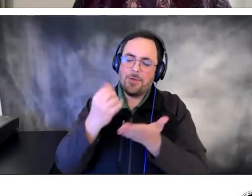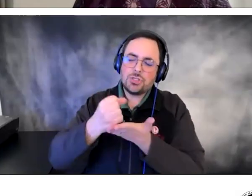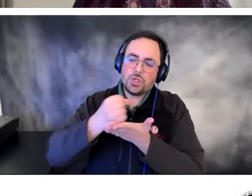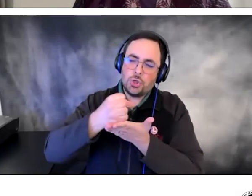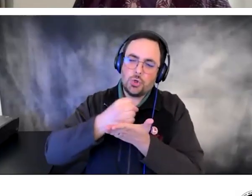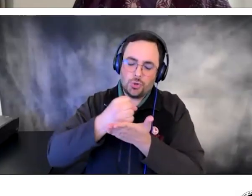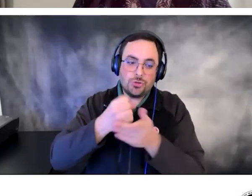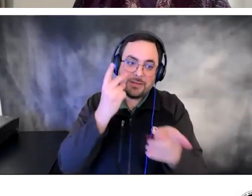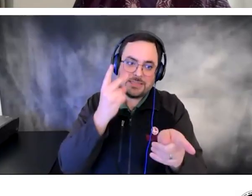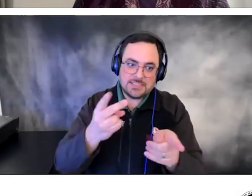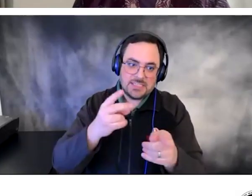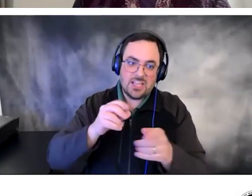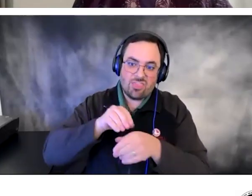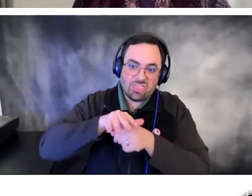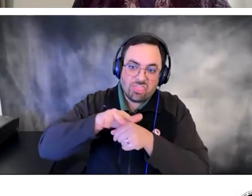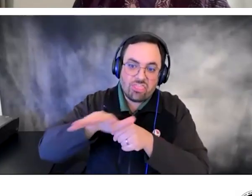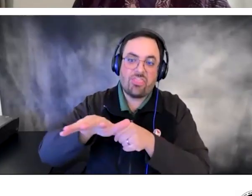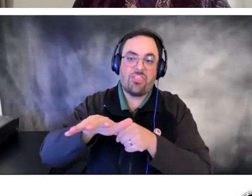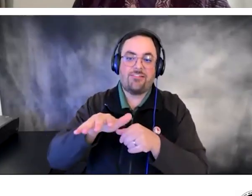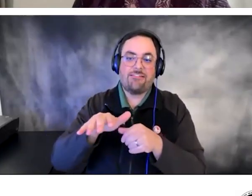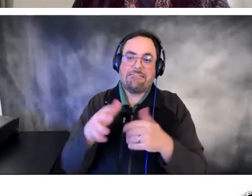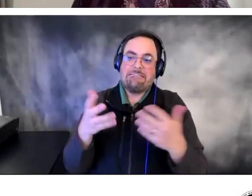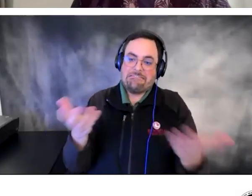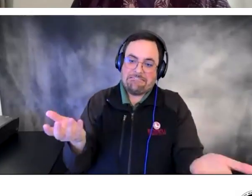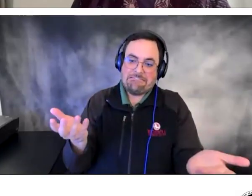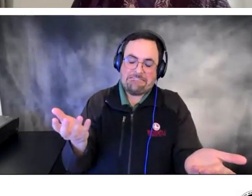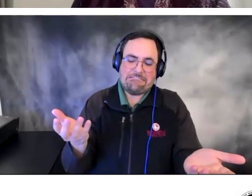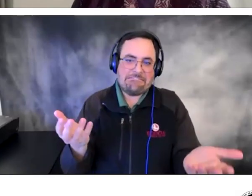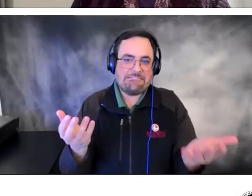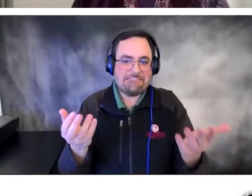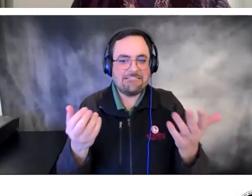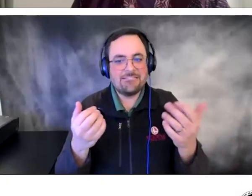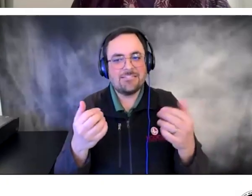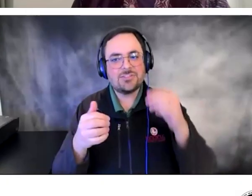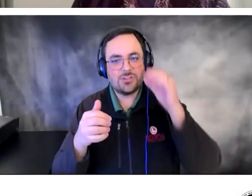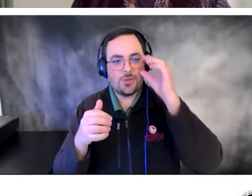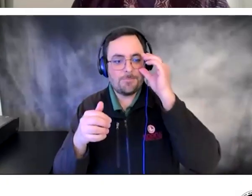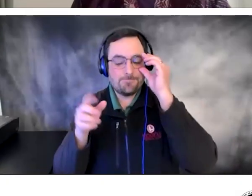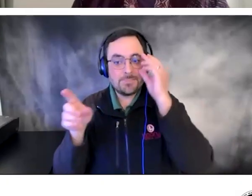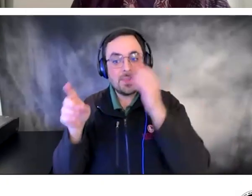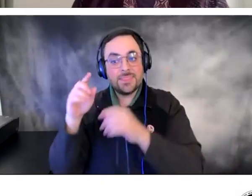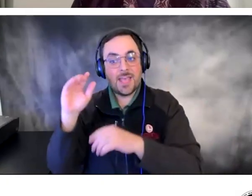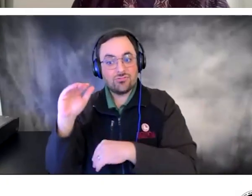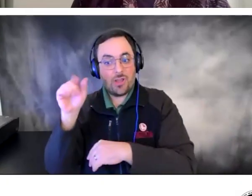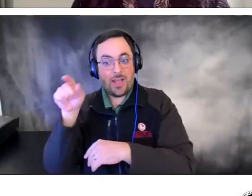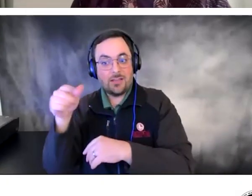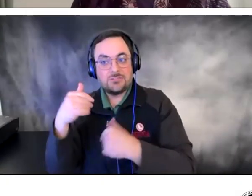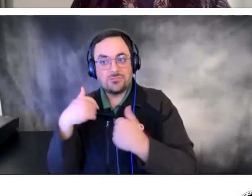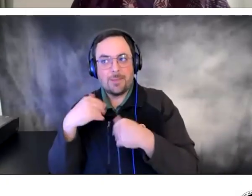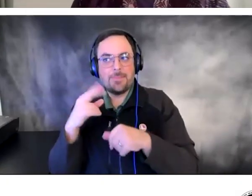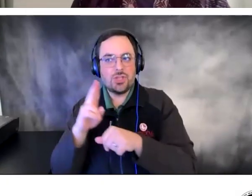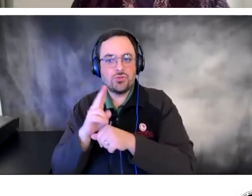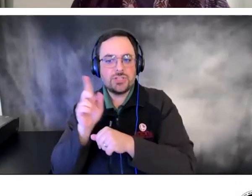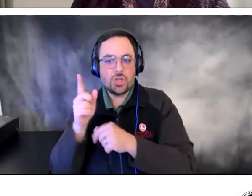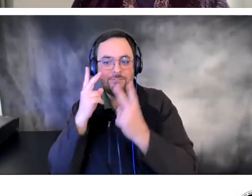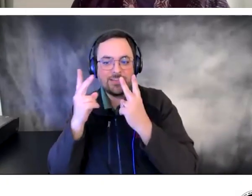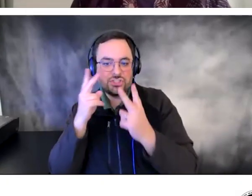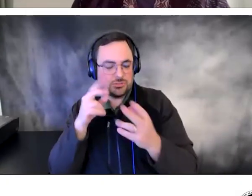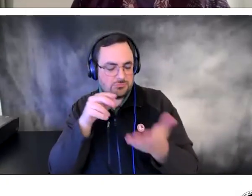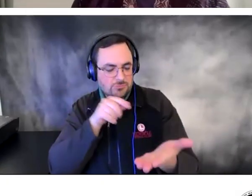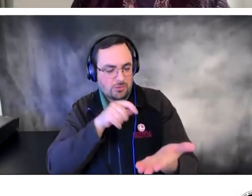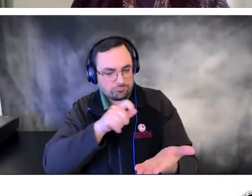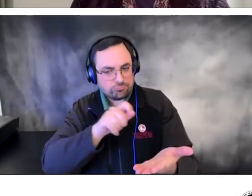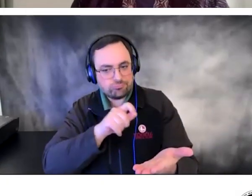glue. Now, in this case, this child is primarily using her vision, as opposed to